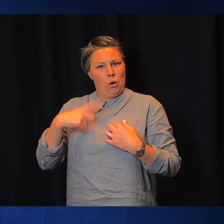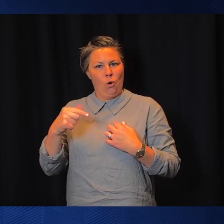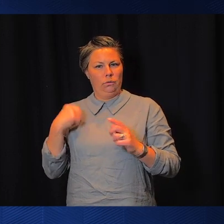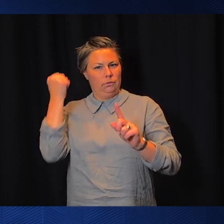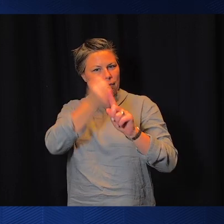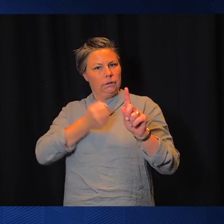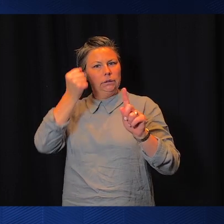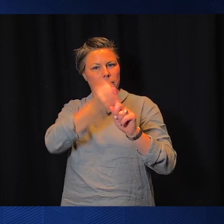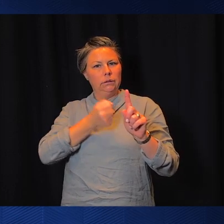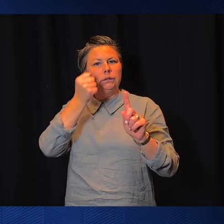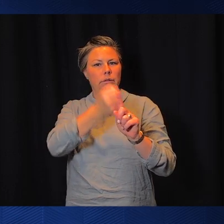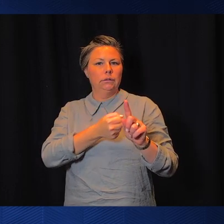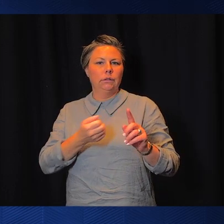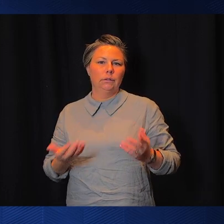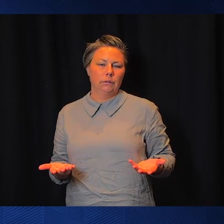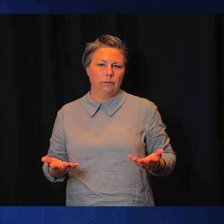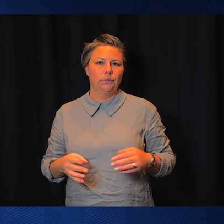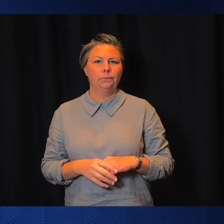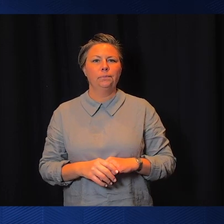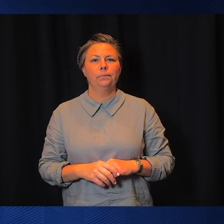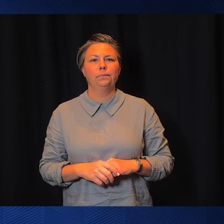of the OBDs in the country.